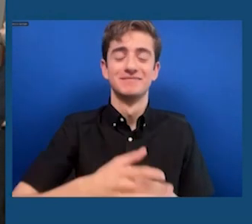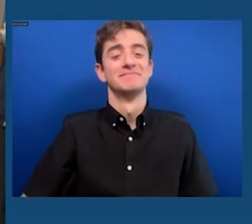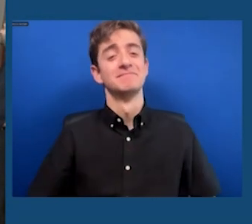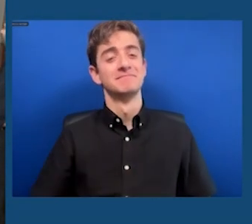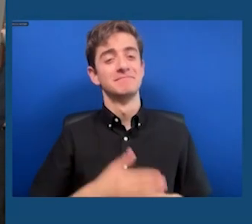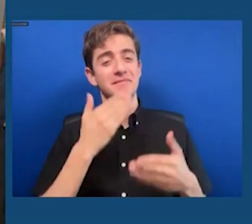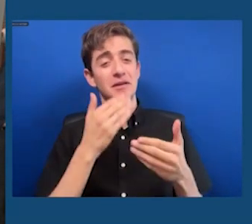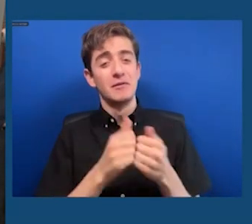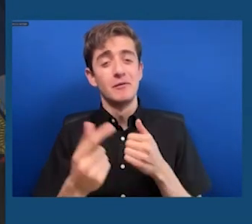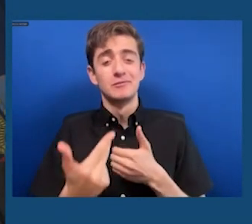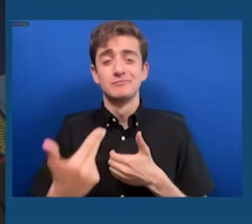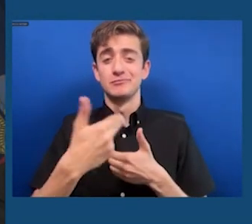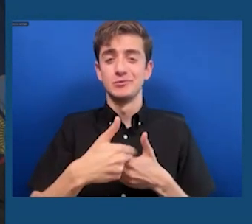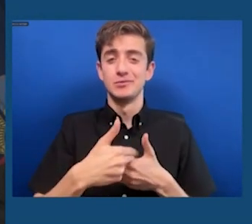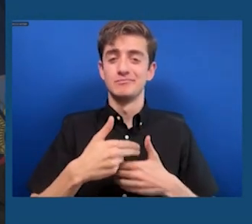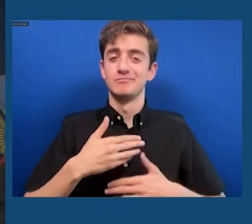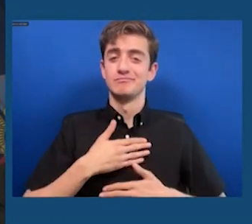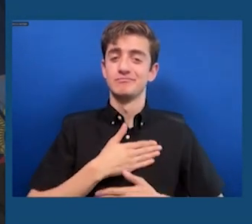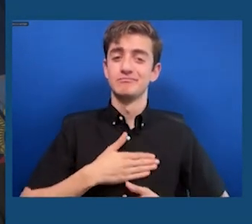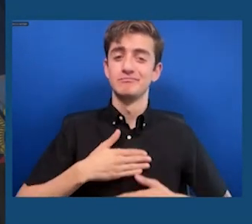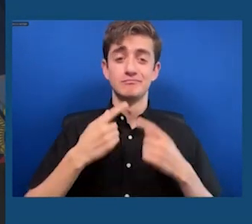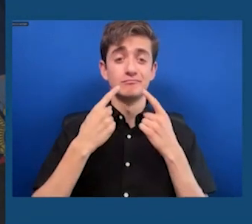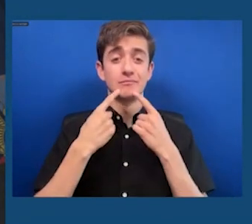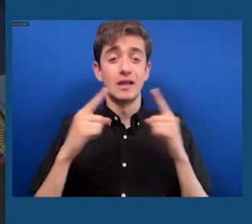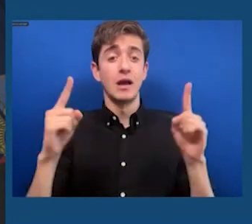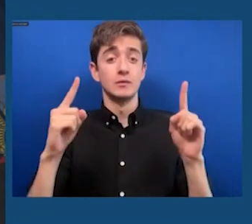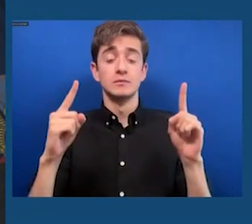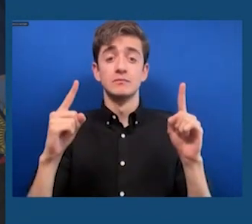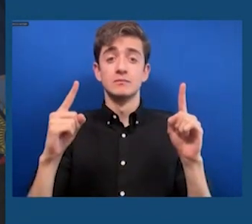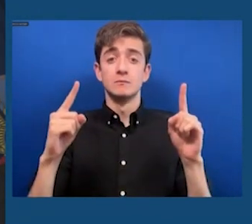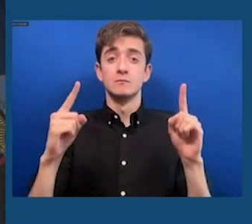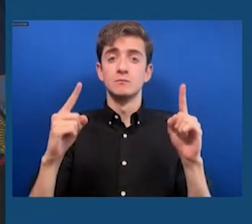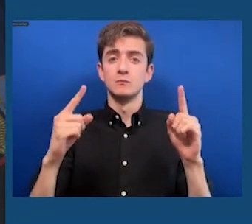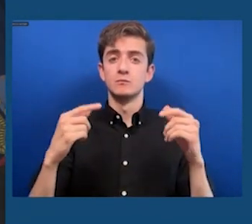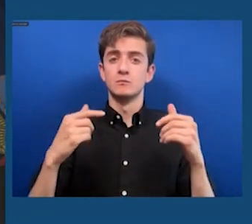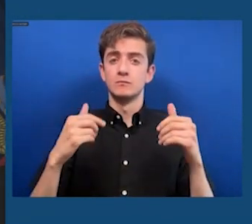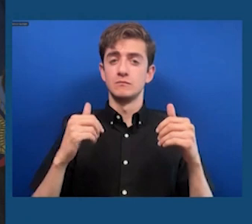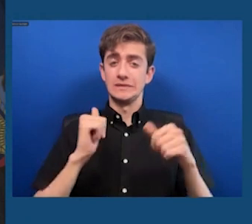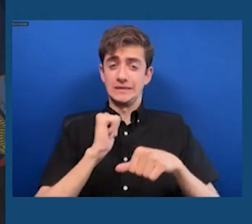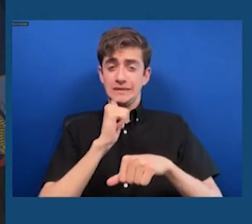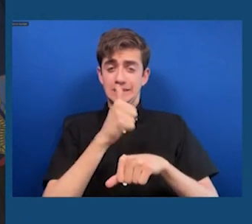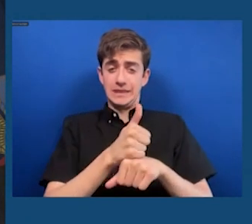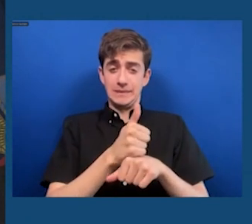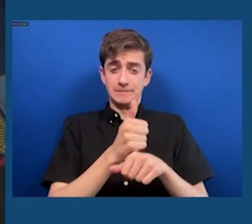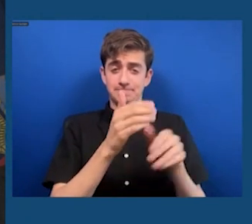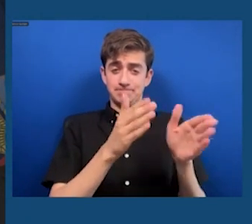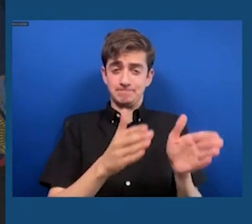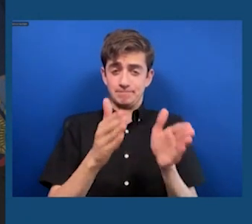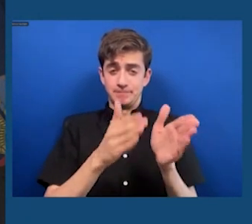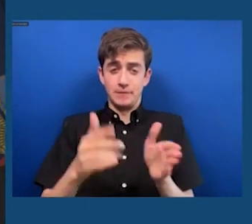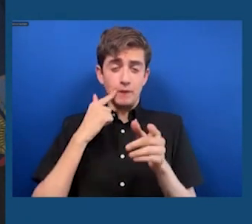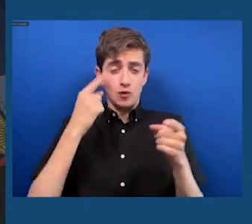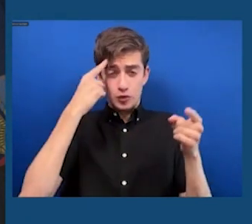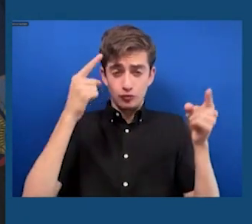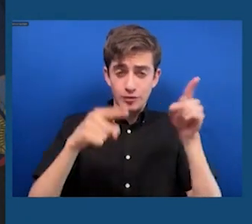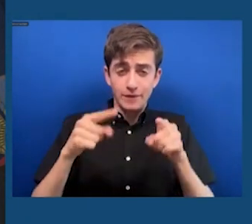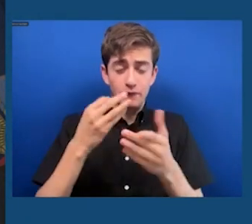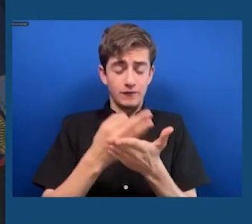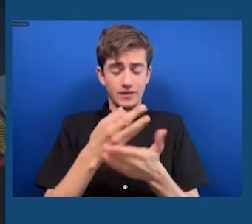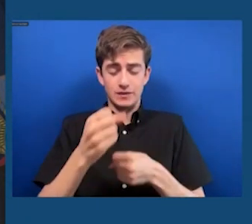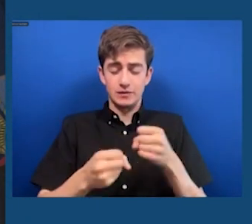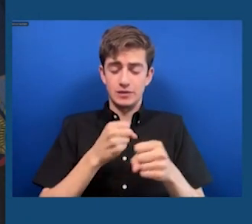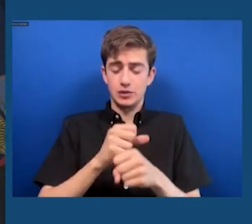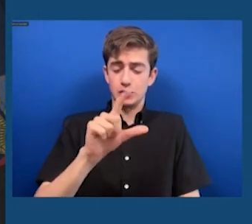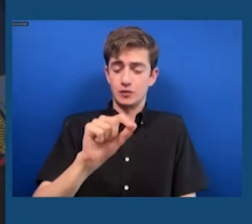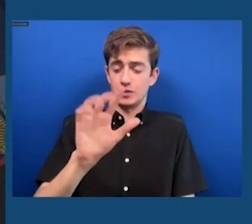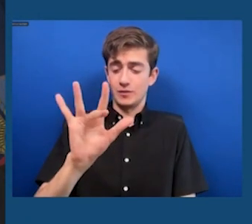to announce that we have the parameters of a conceptual agreement on the fiscal year 2025 state budget.